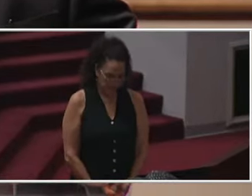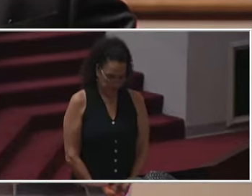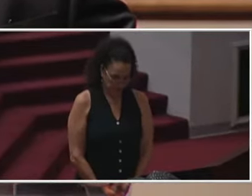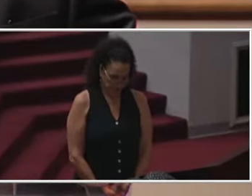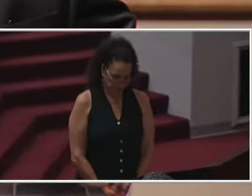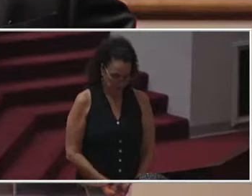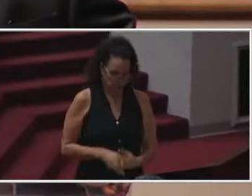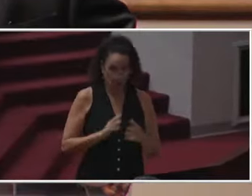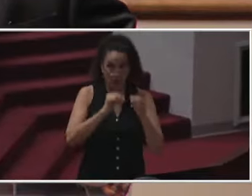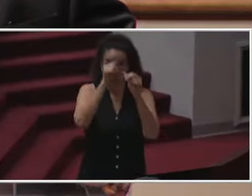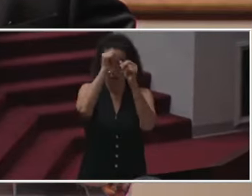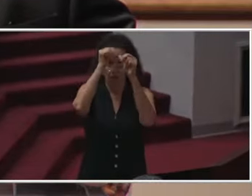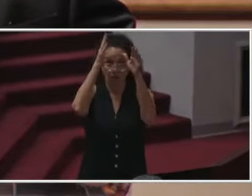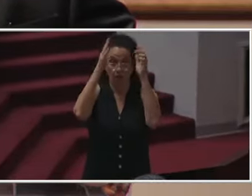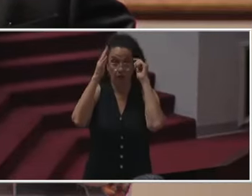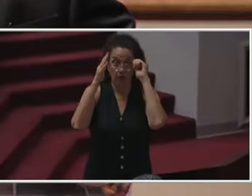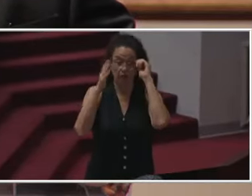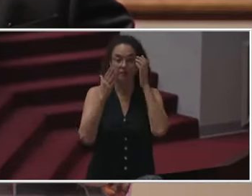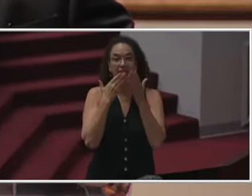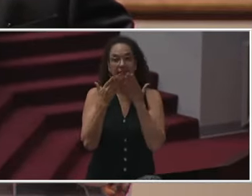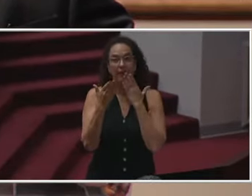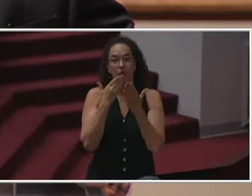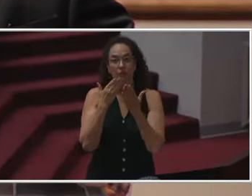Our Father, we are indeed grateful unto you,